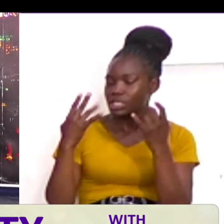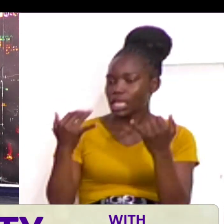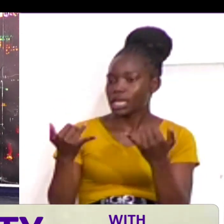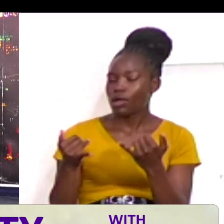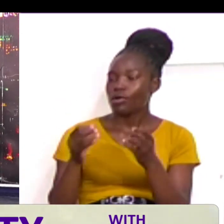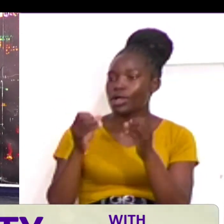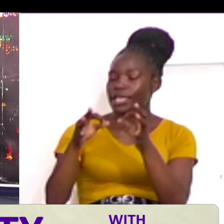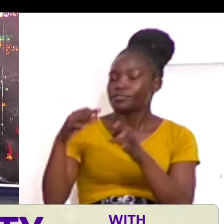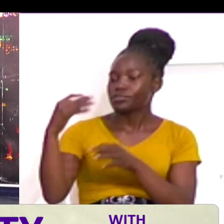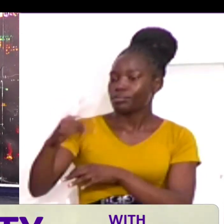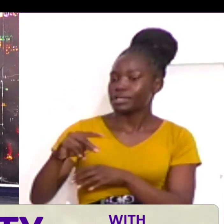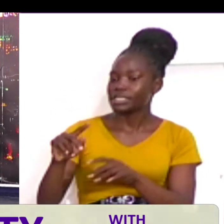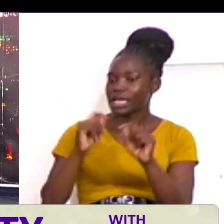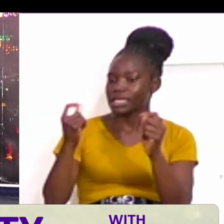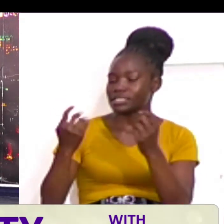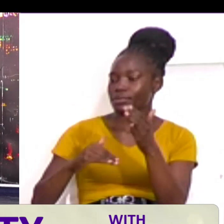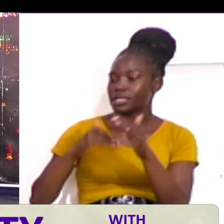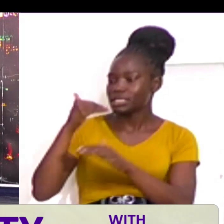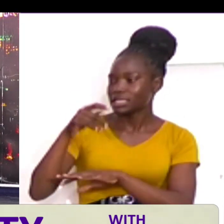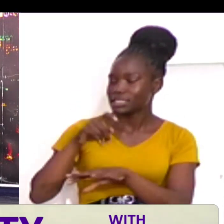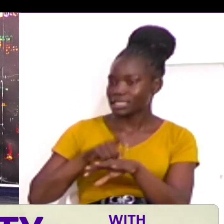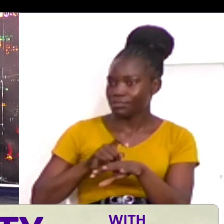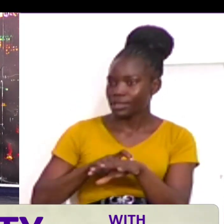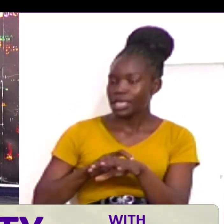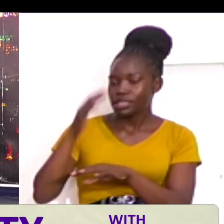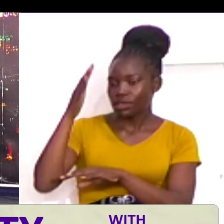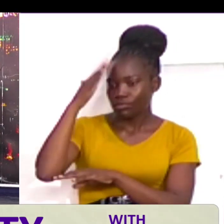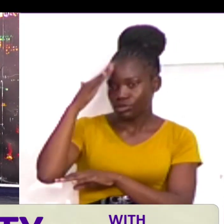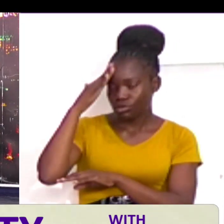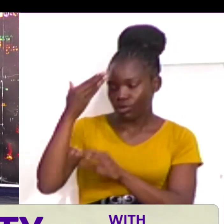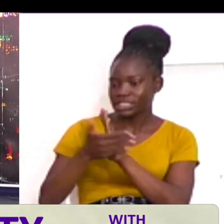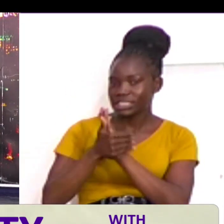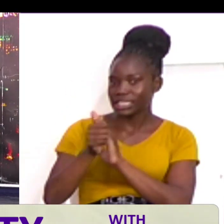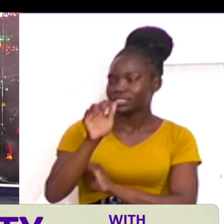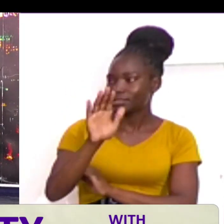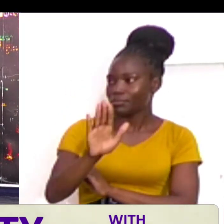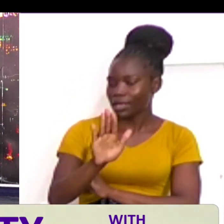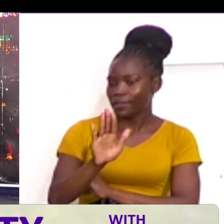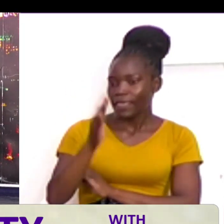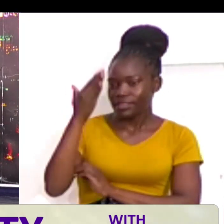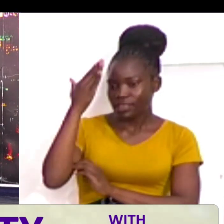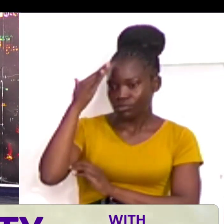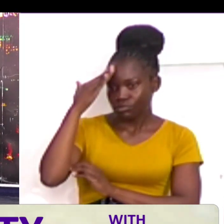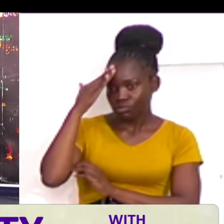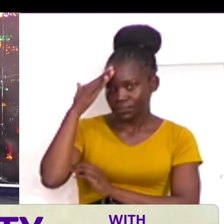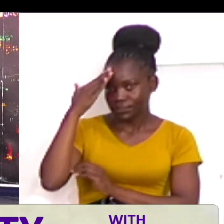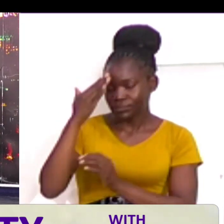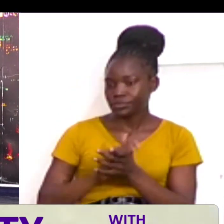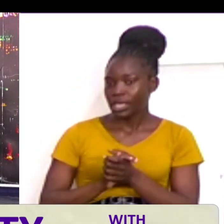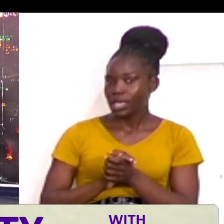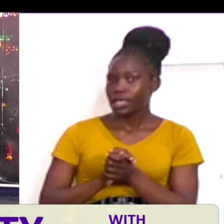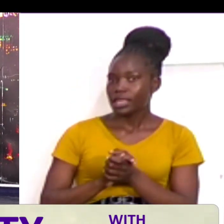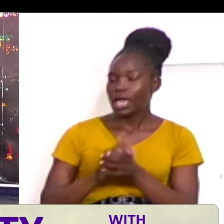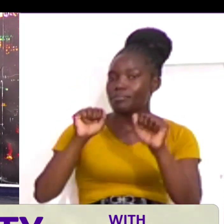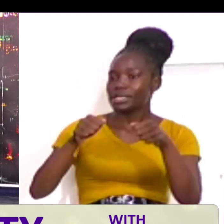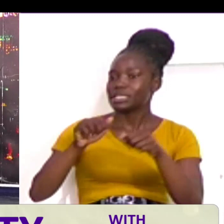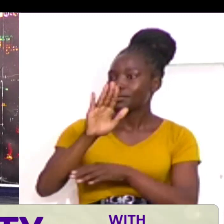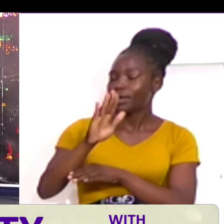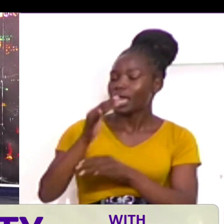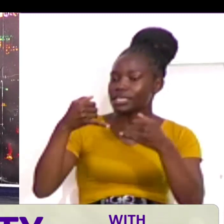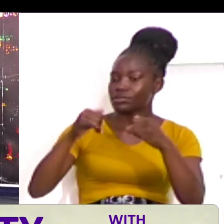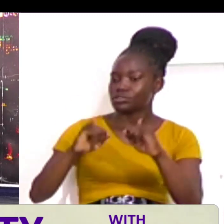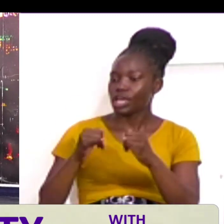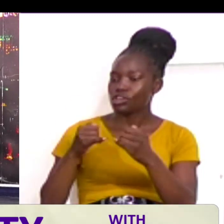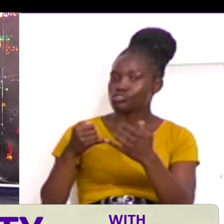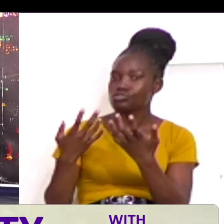when you beat a team, next time they will know your tactics, they will know your skill, they will know your passing ability, and they will try to combat